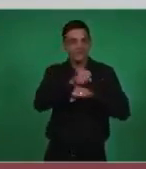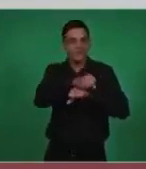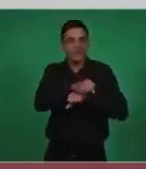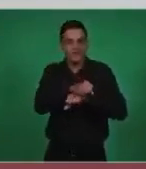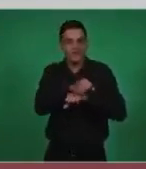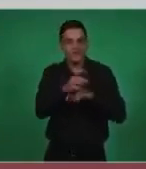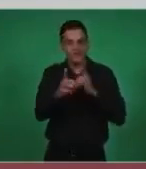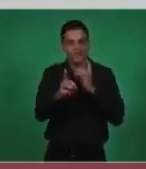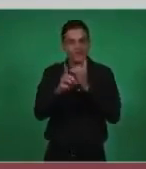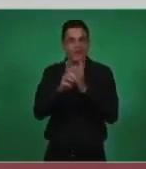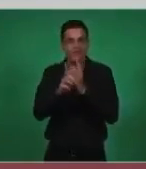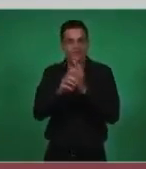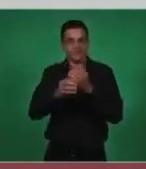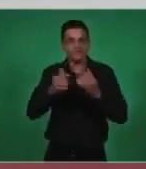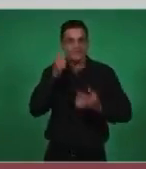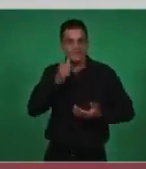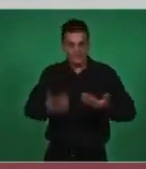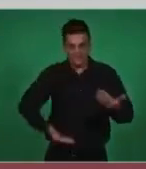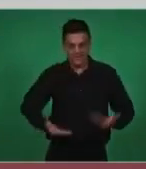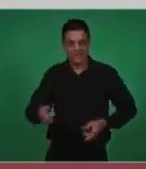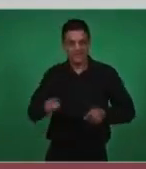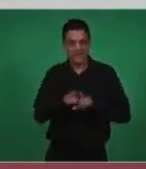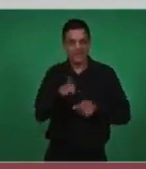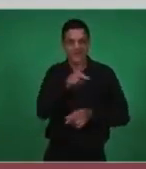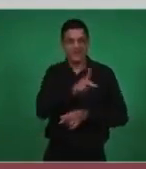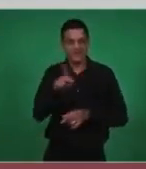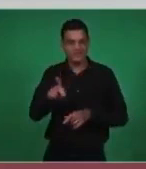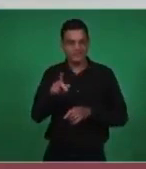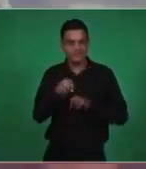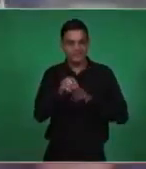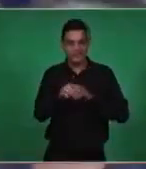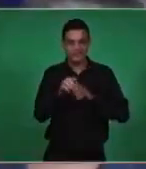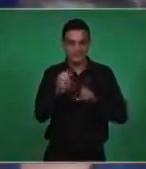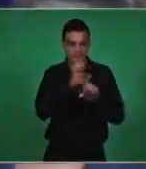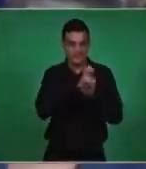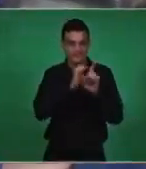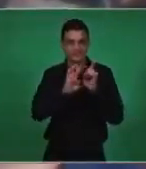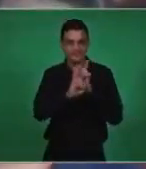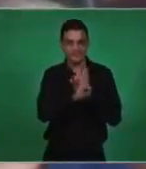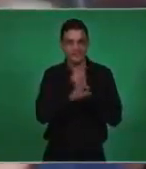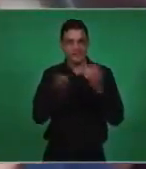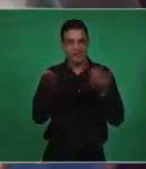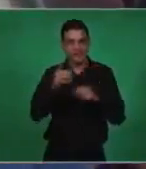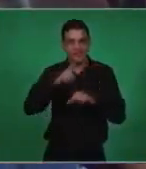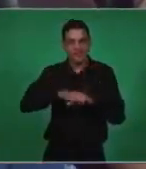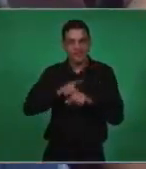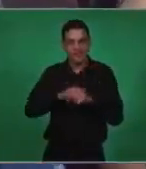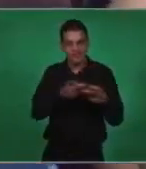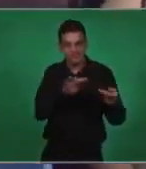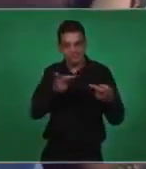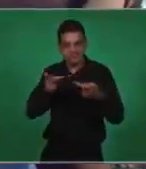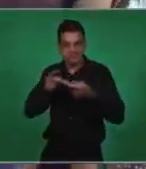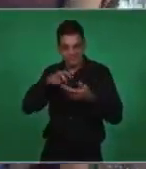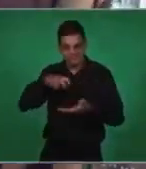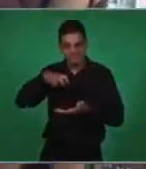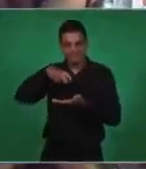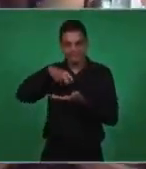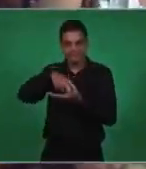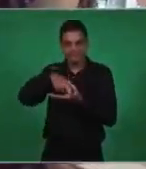of the women and also Sunday school. In this time we invite the brethren to kneel